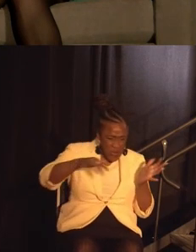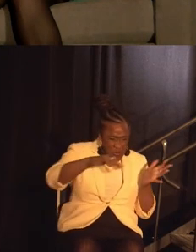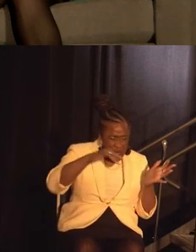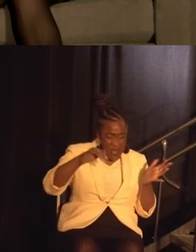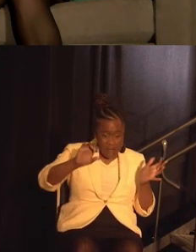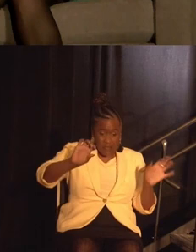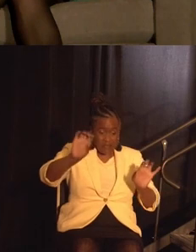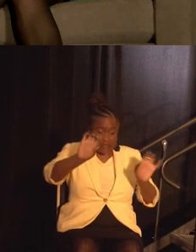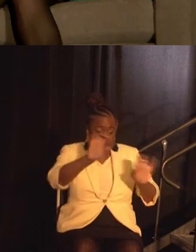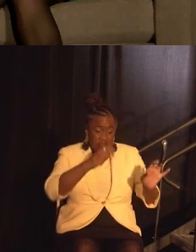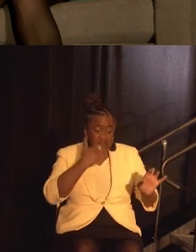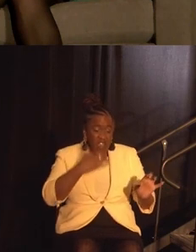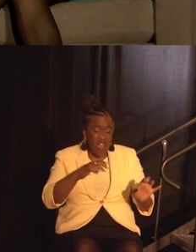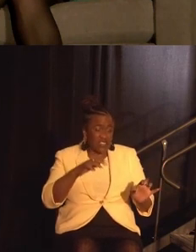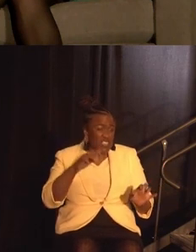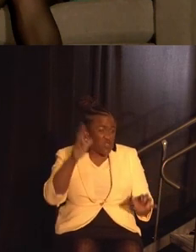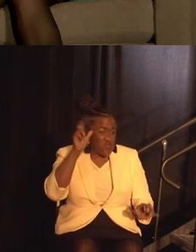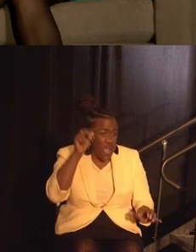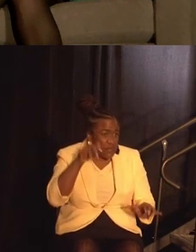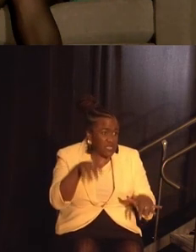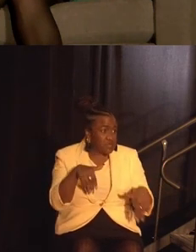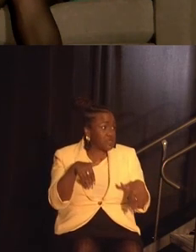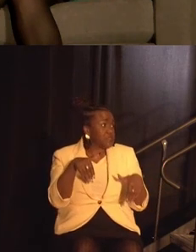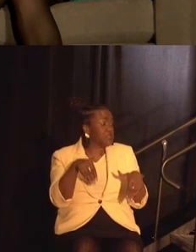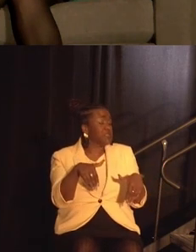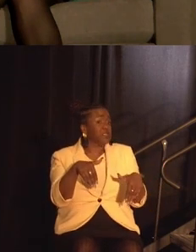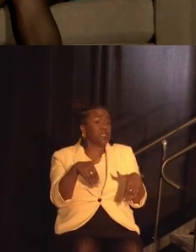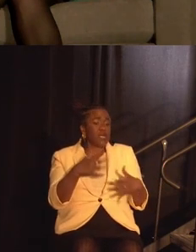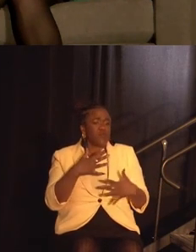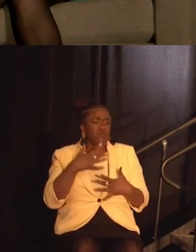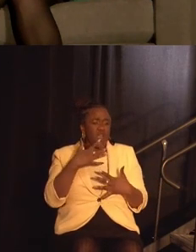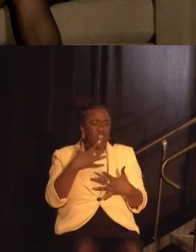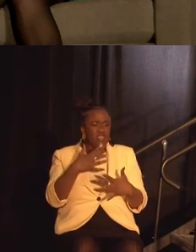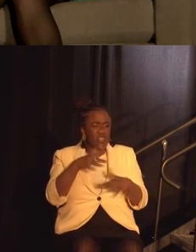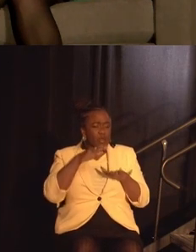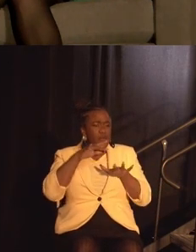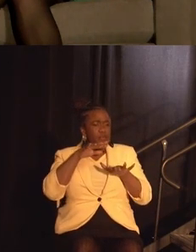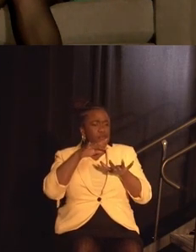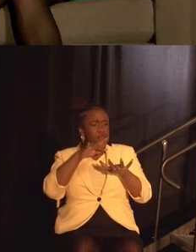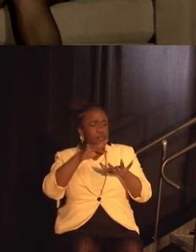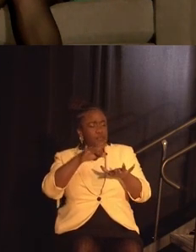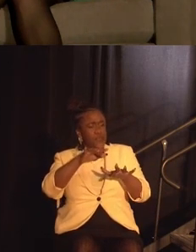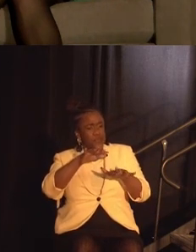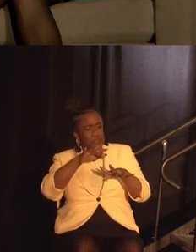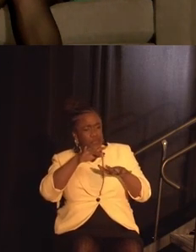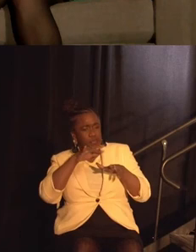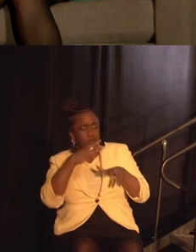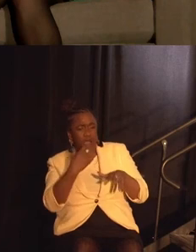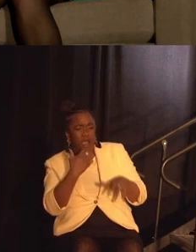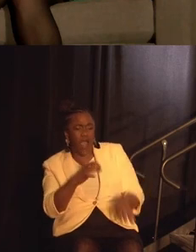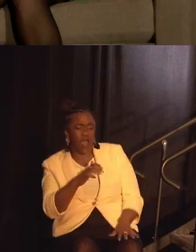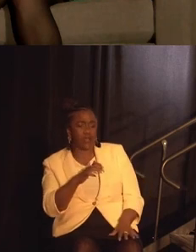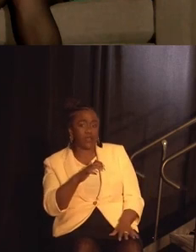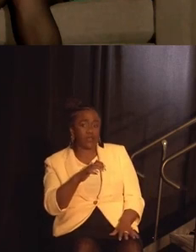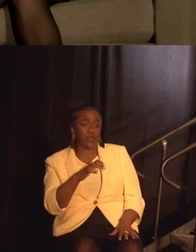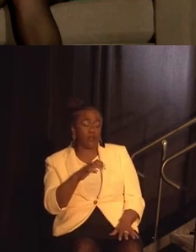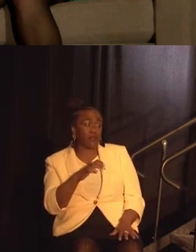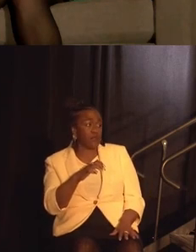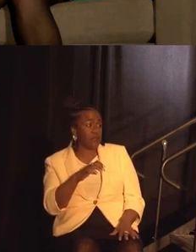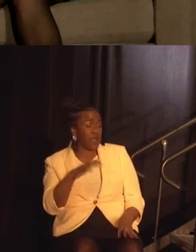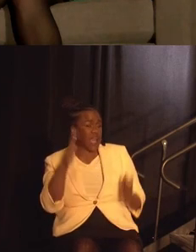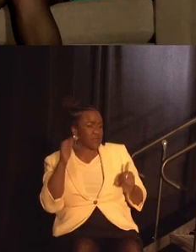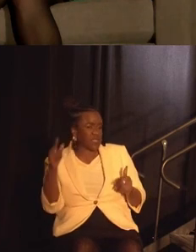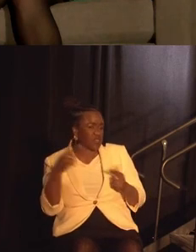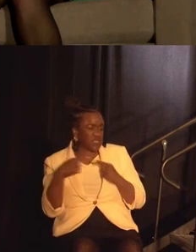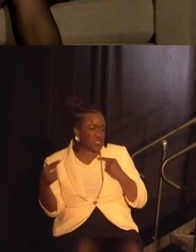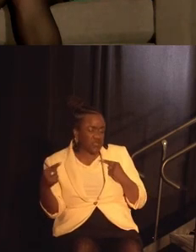rabbits paralyzed by fear, my breath leaking from me like an ellipses week. I expect her to